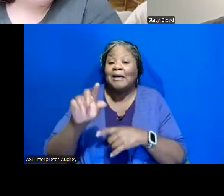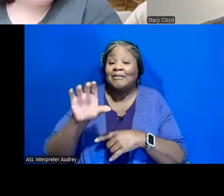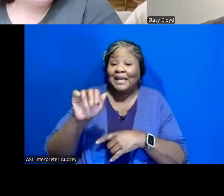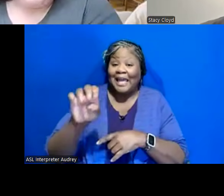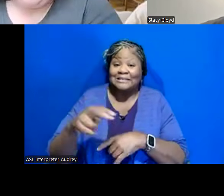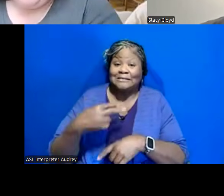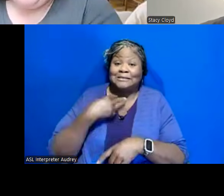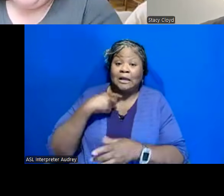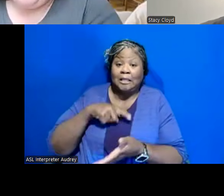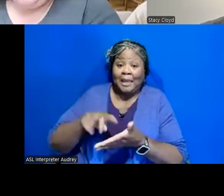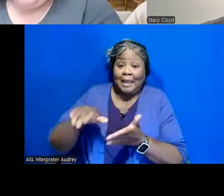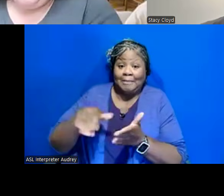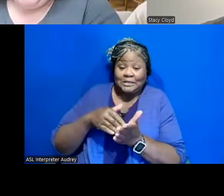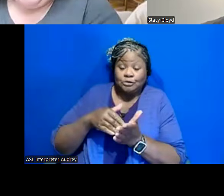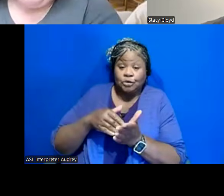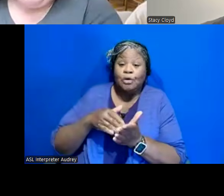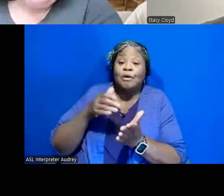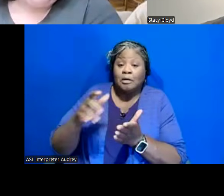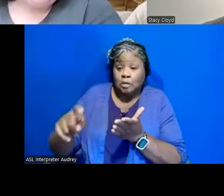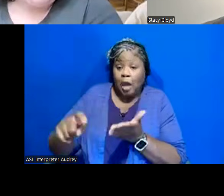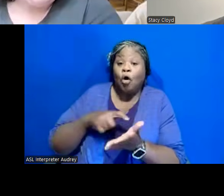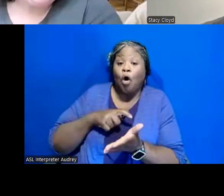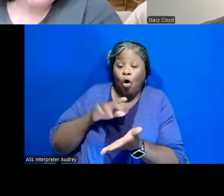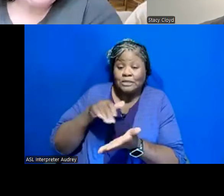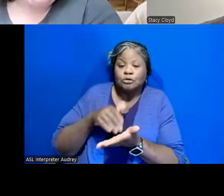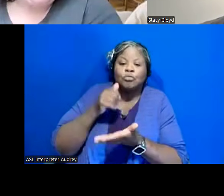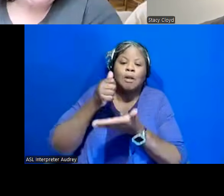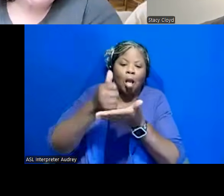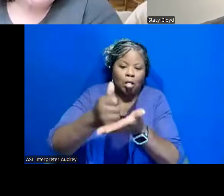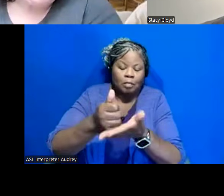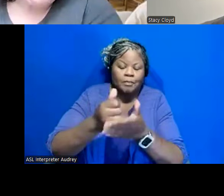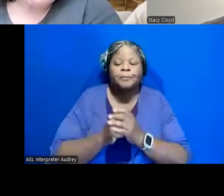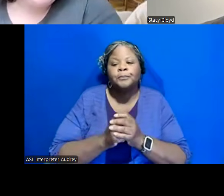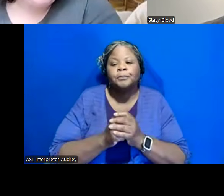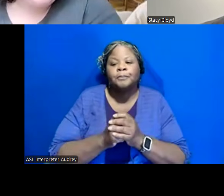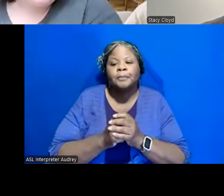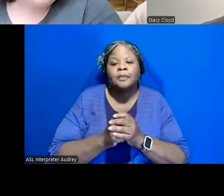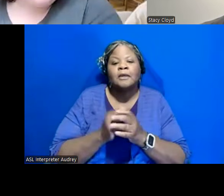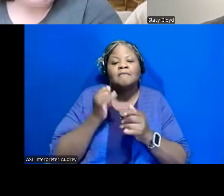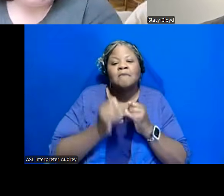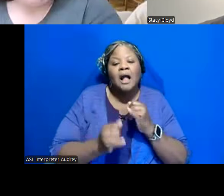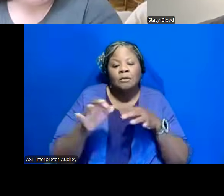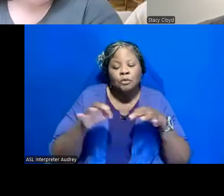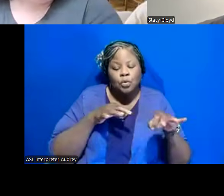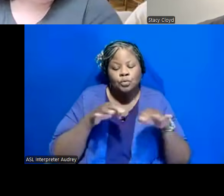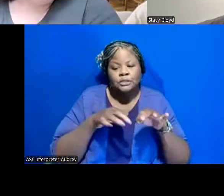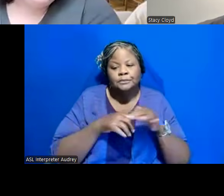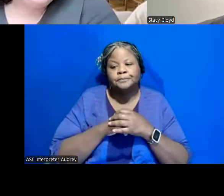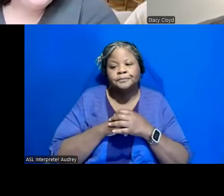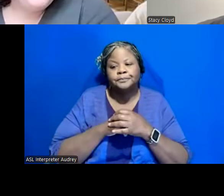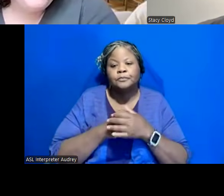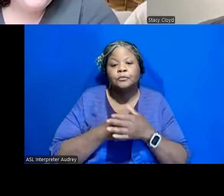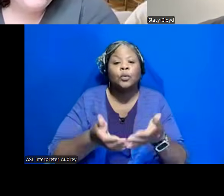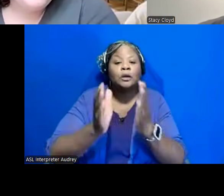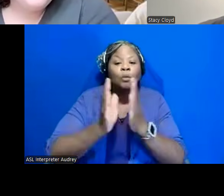payment center, that representative call center can be helpful. And I'll finally just note that